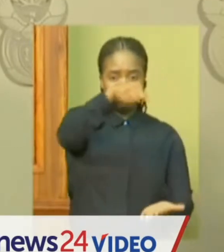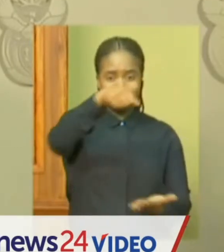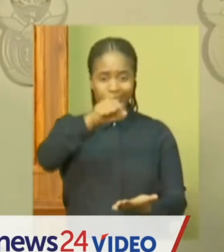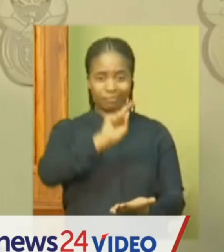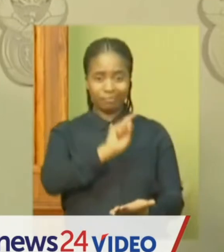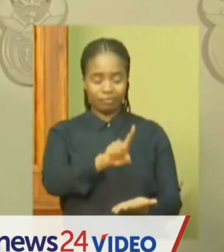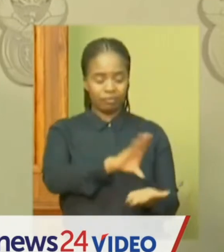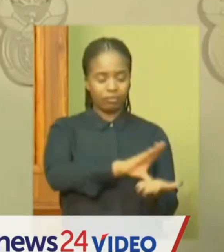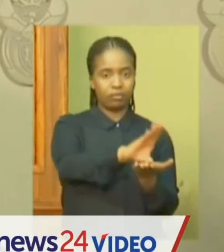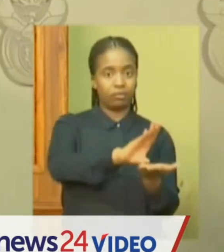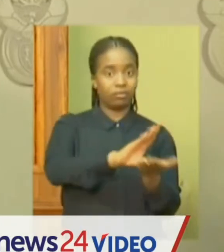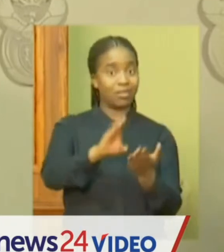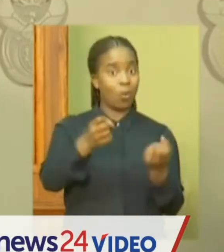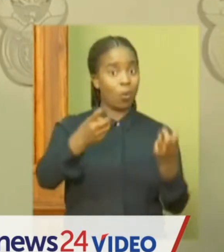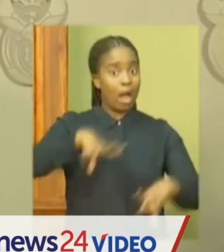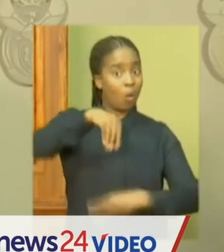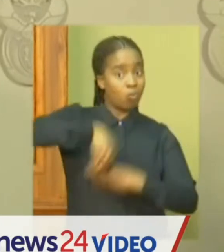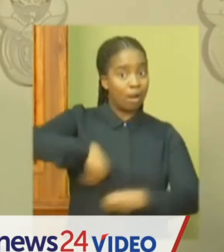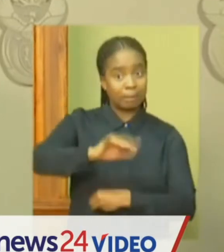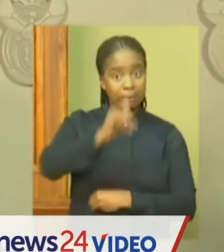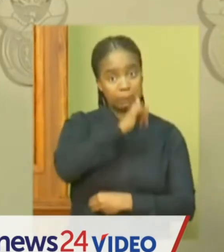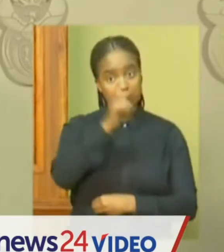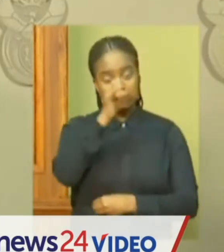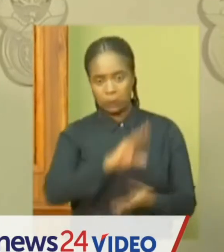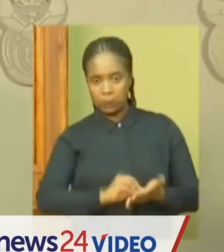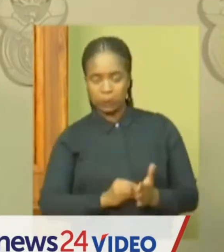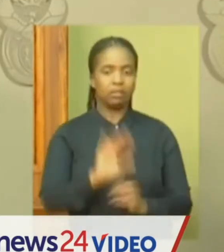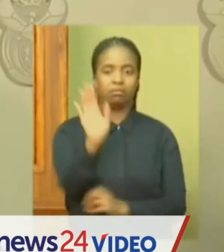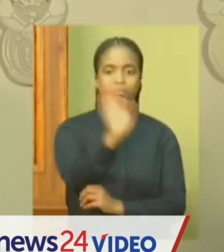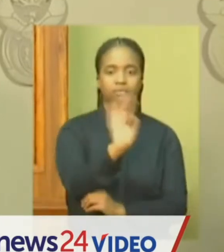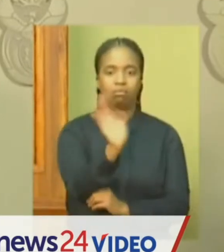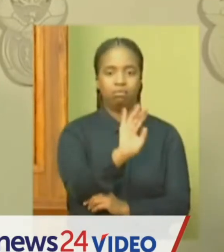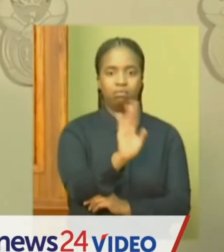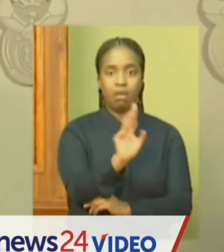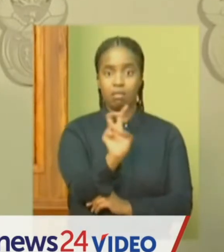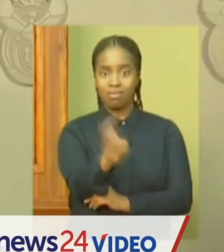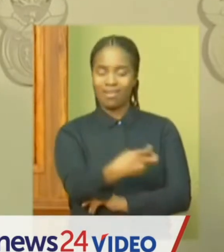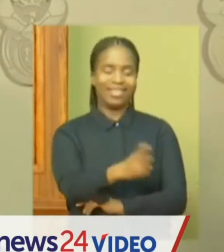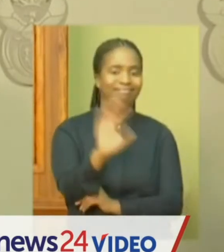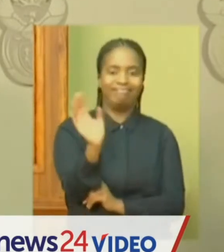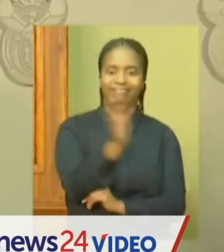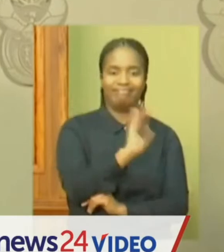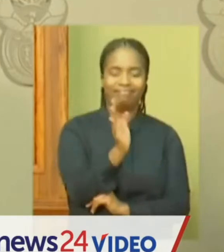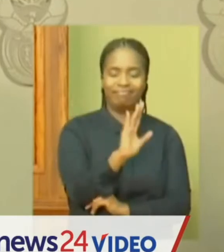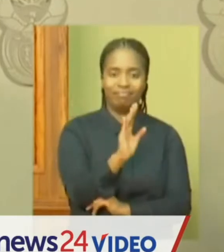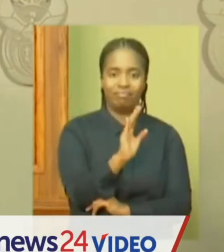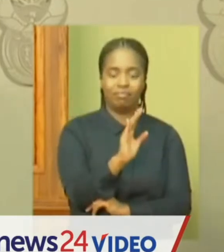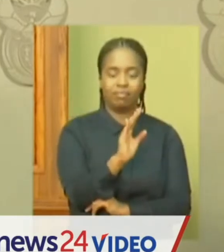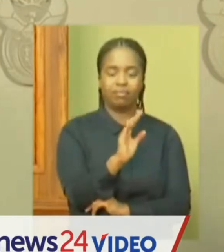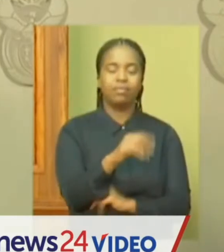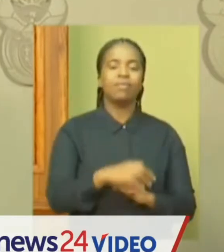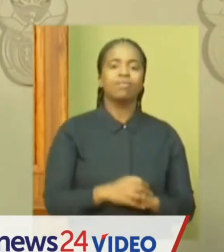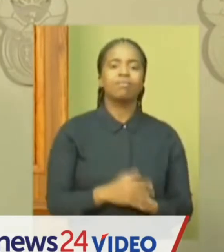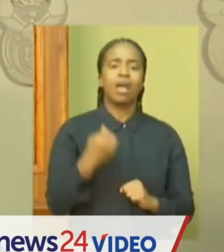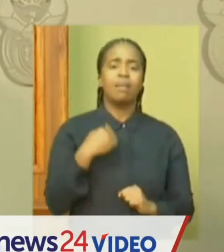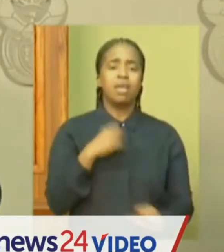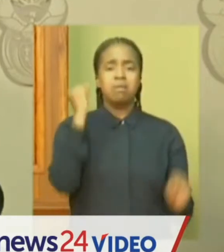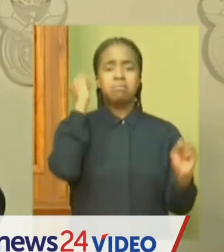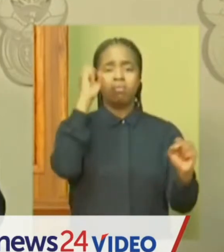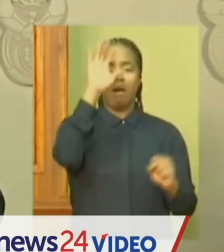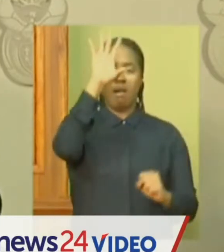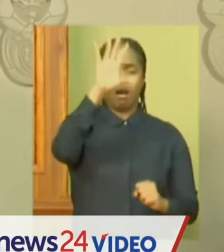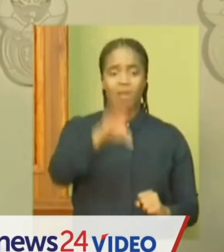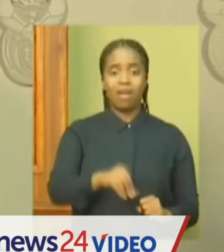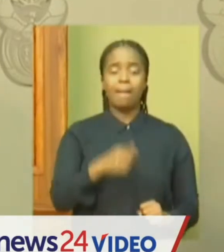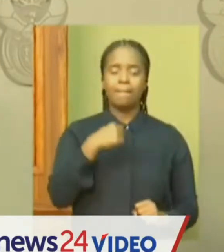response are not wasted and that they are not stolen. Above all, I